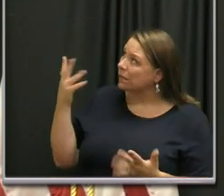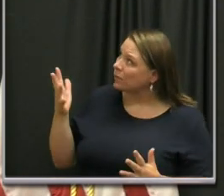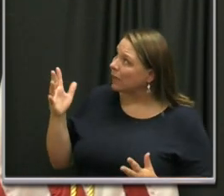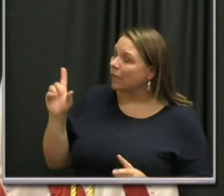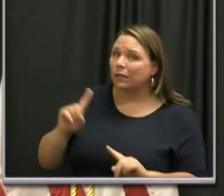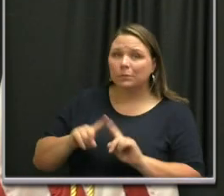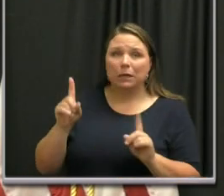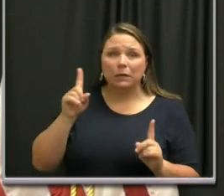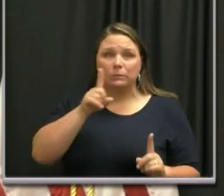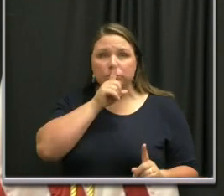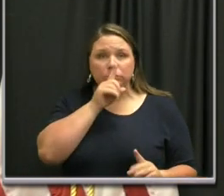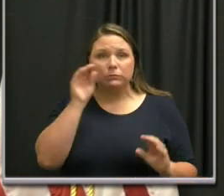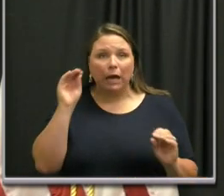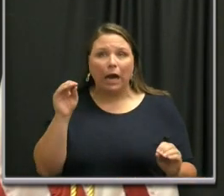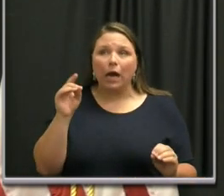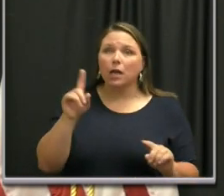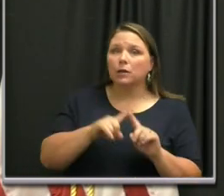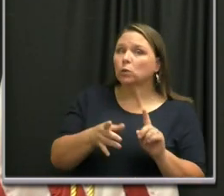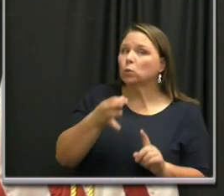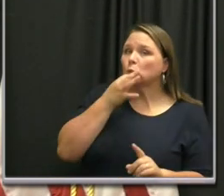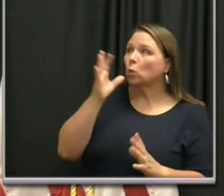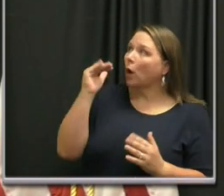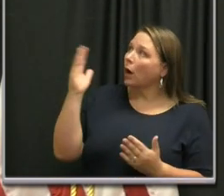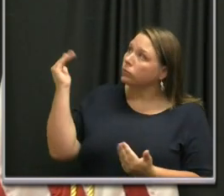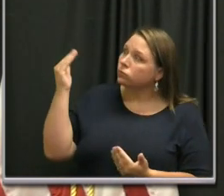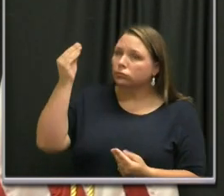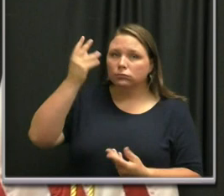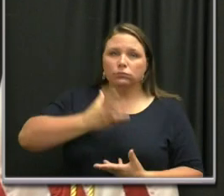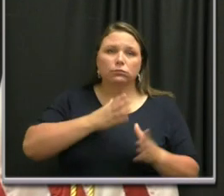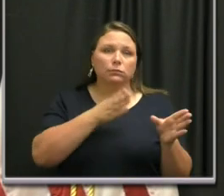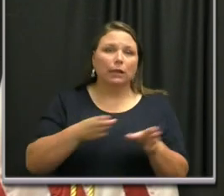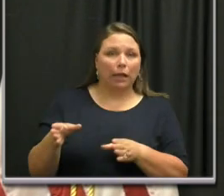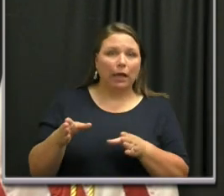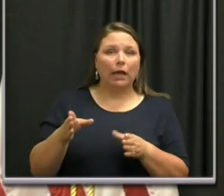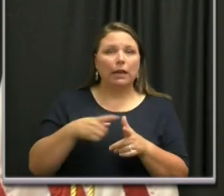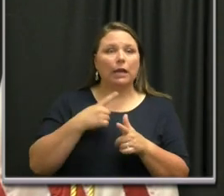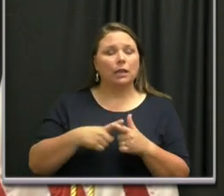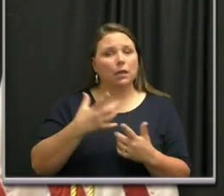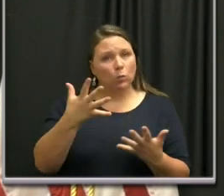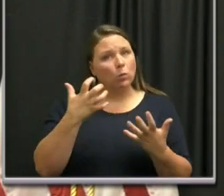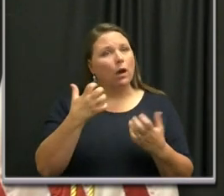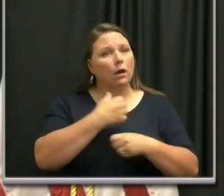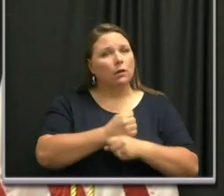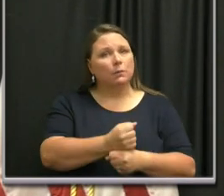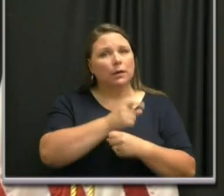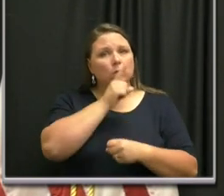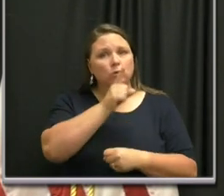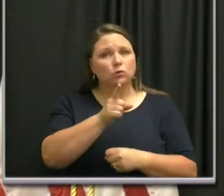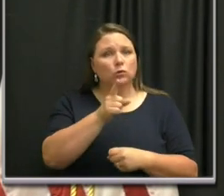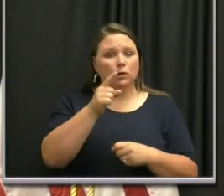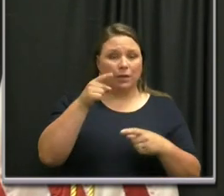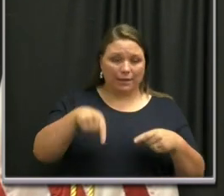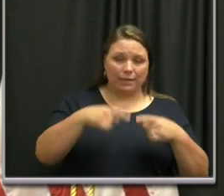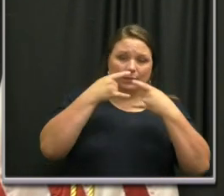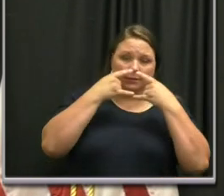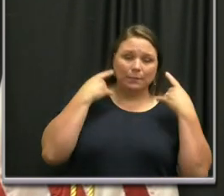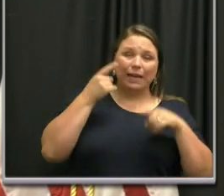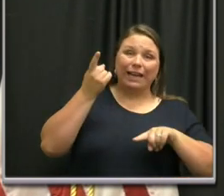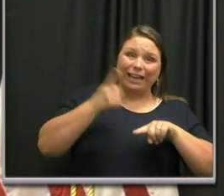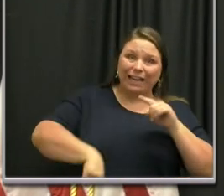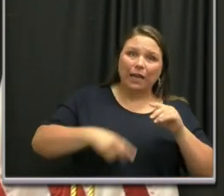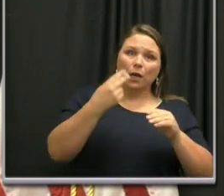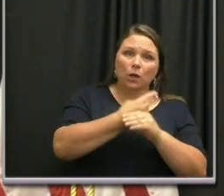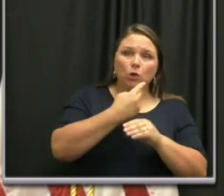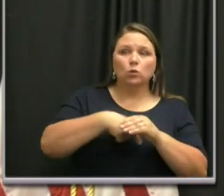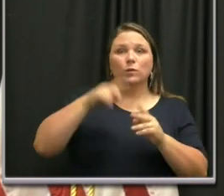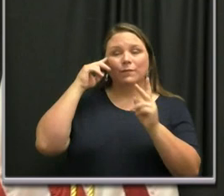we hope to hear soon on what their plan is. And we very much want to make sure that if these masks can't be used,